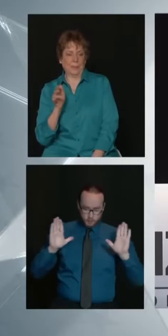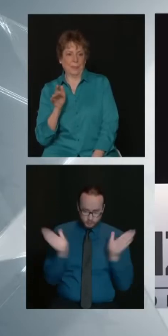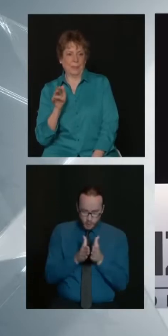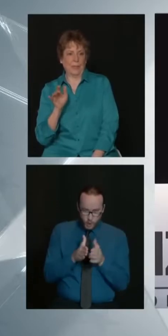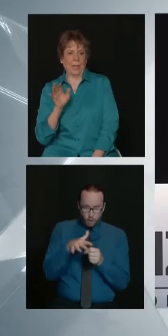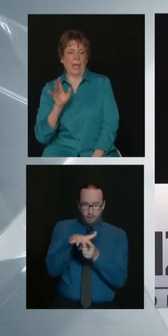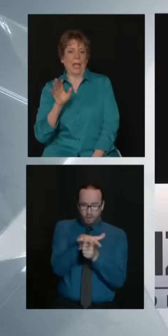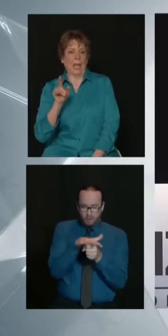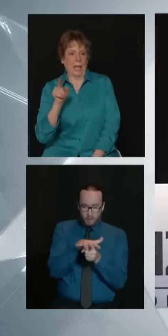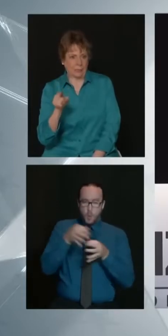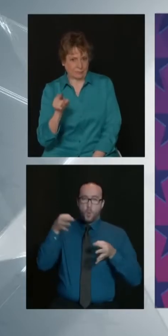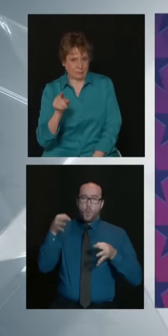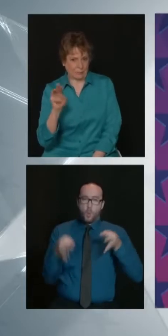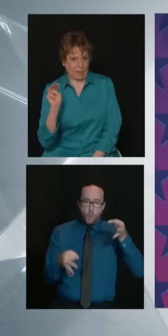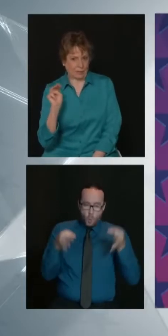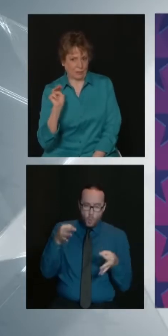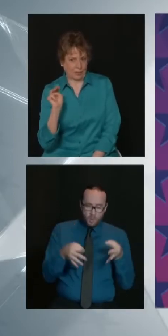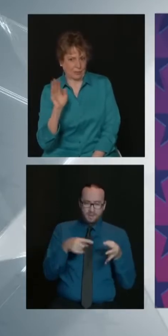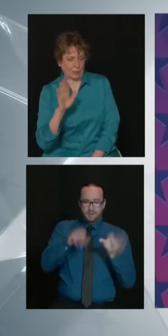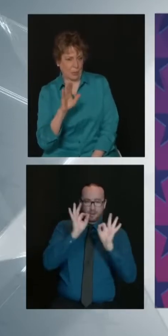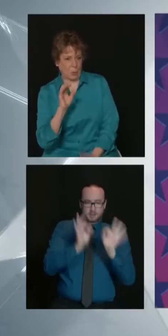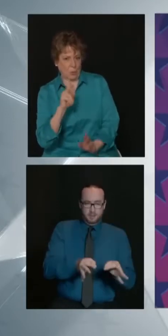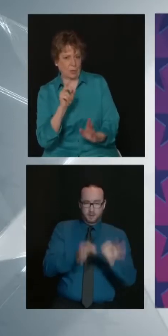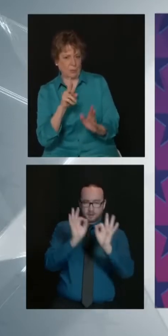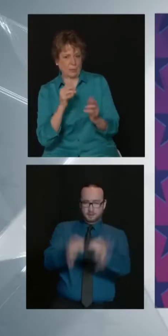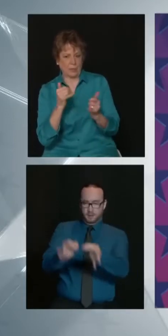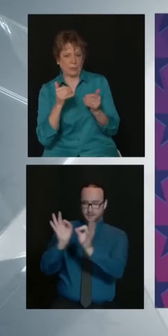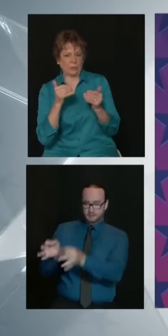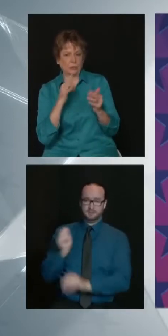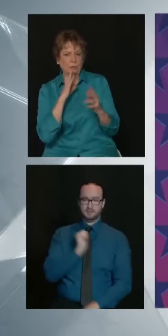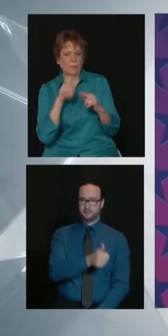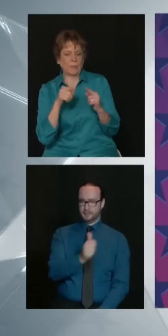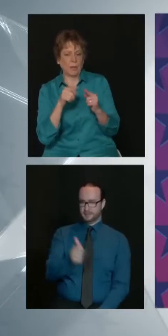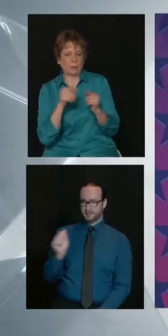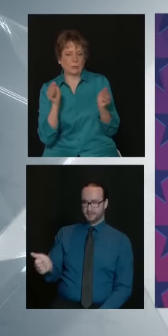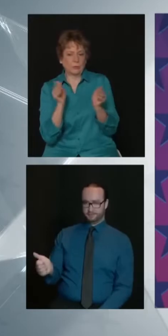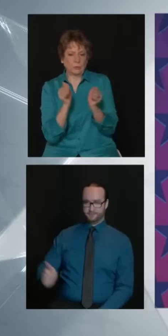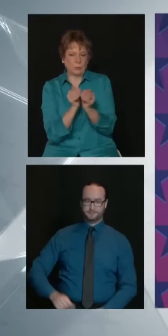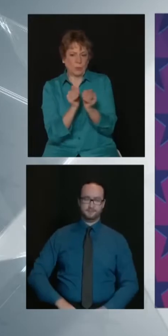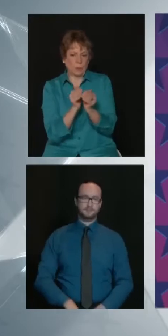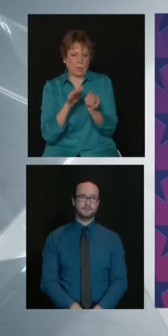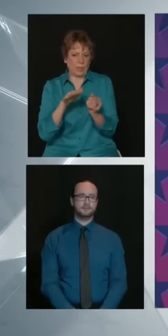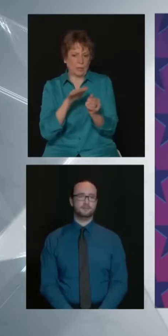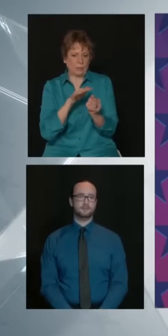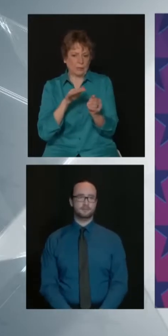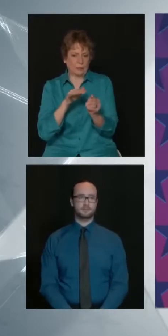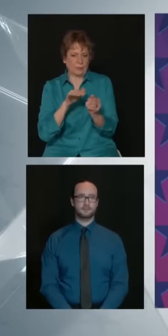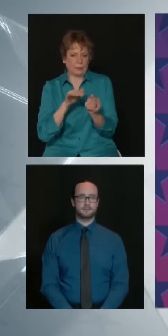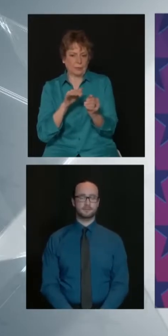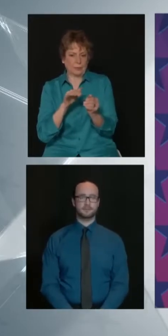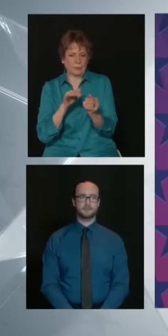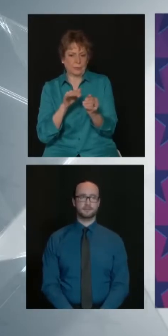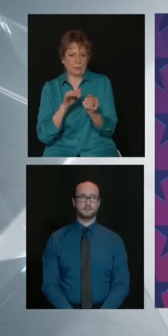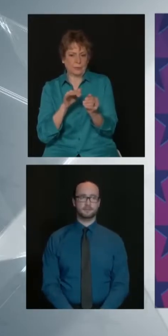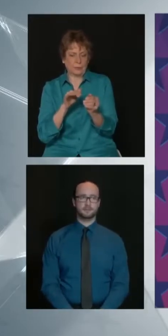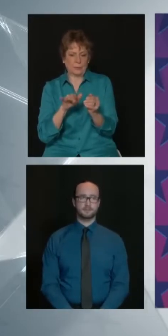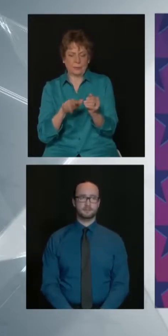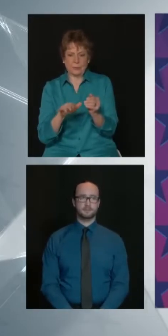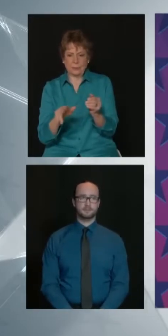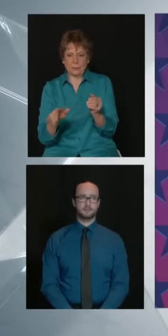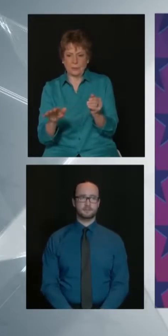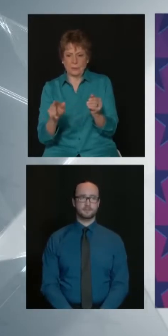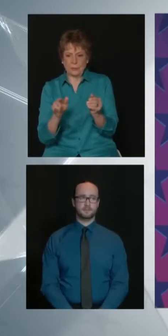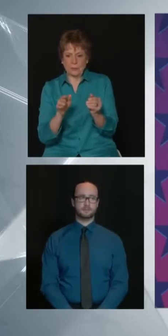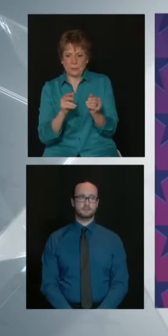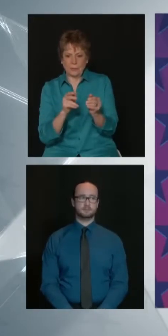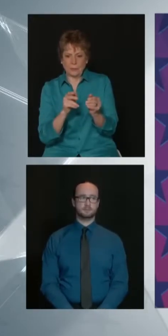let's move on. Let's talk about smaller jurisdictions. Should abortion laws be at the state level and not the